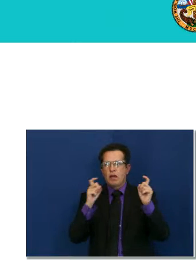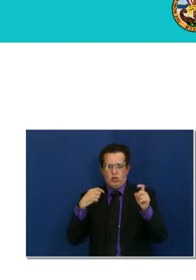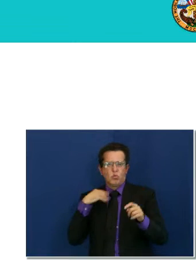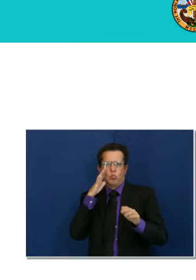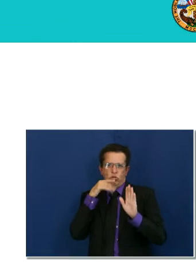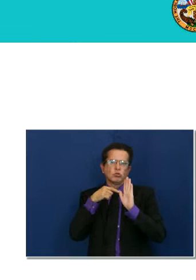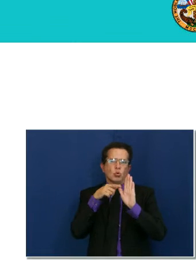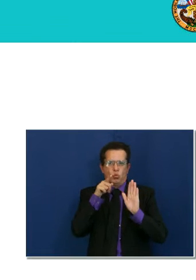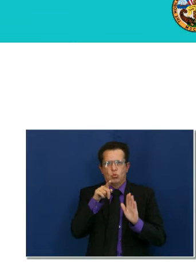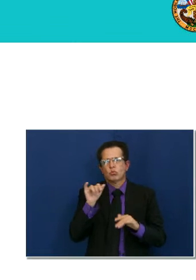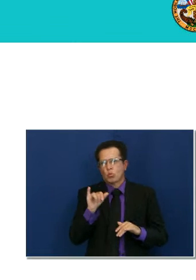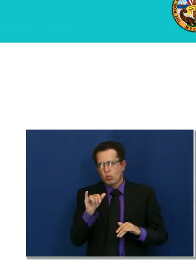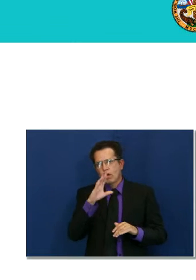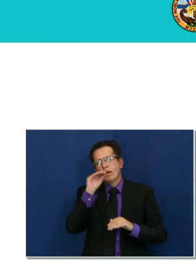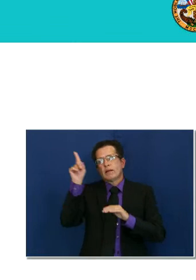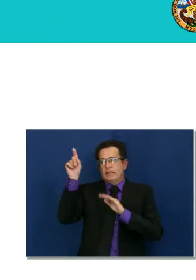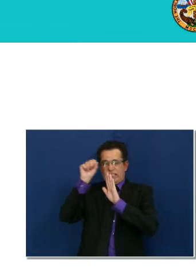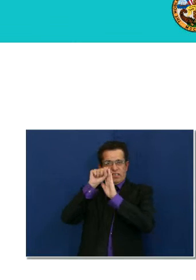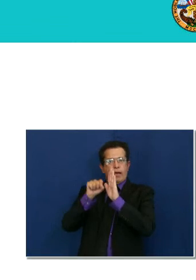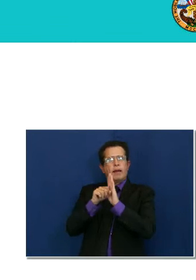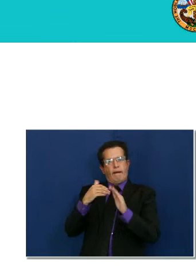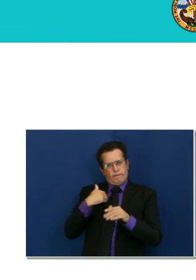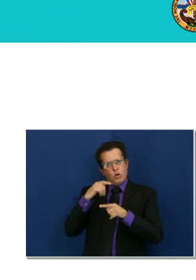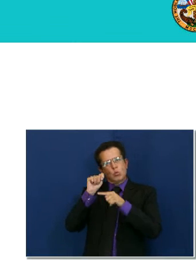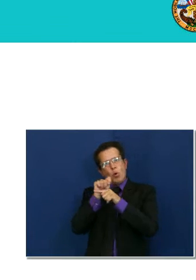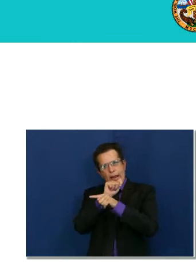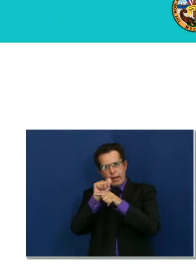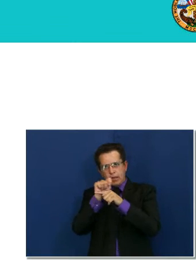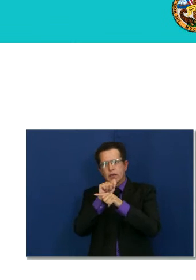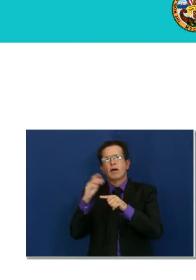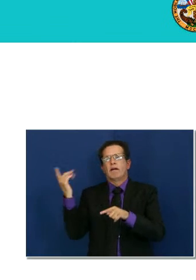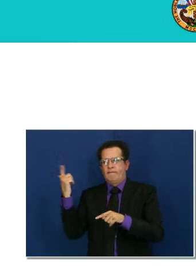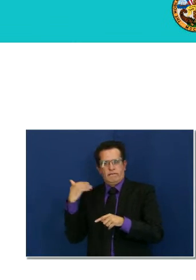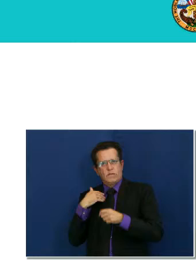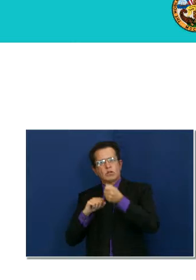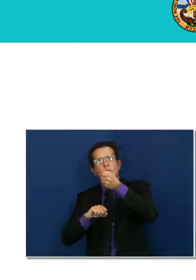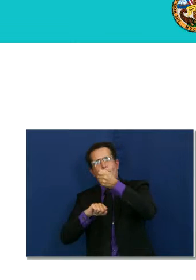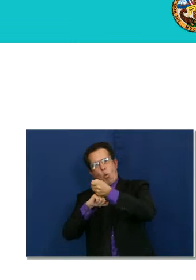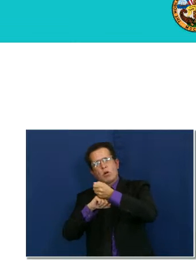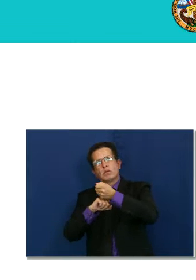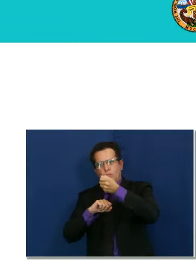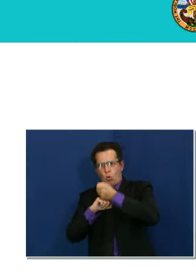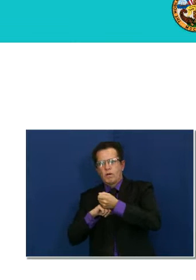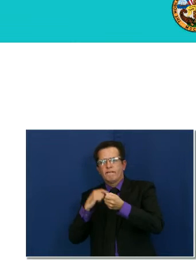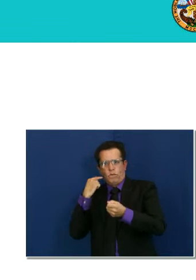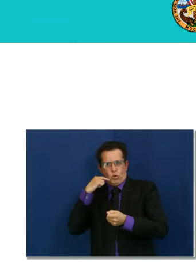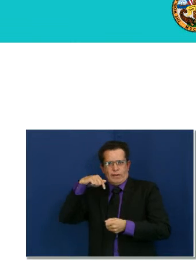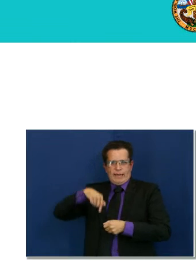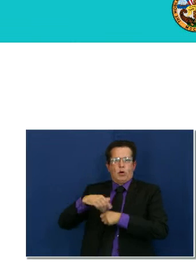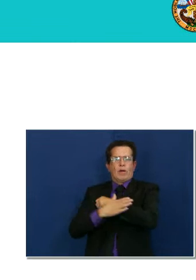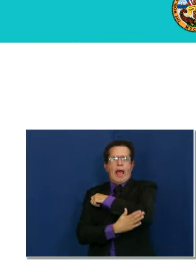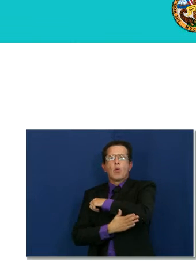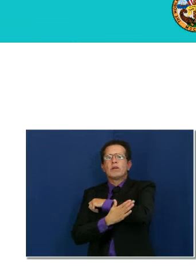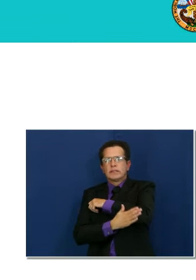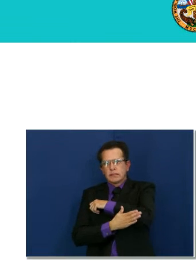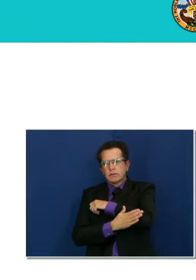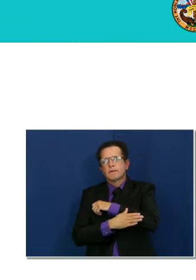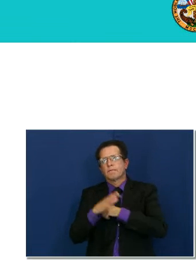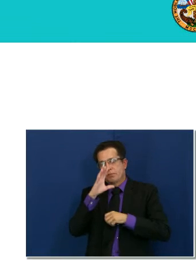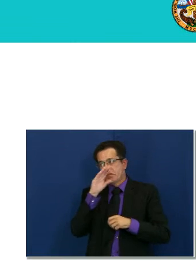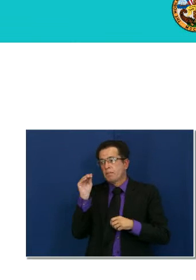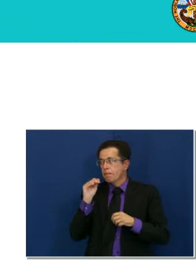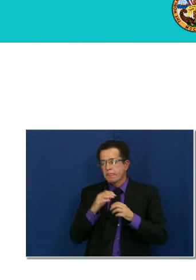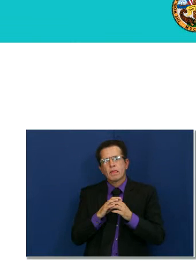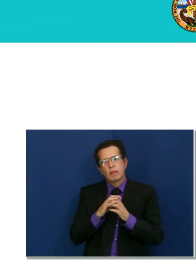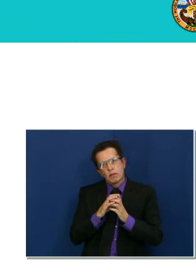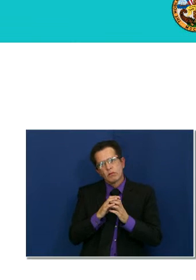shortly. The state also provides training tools and support to counties and enroll,